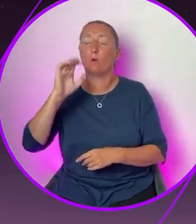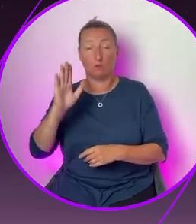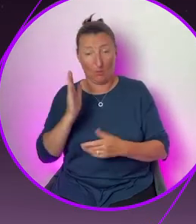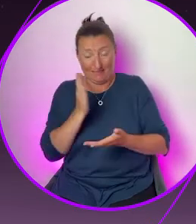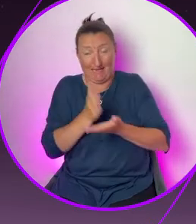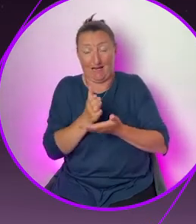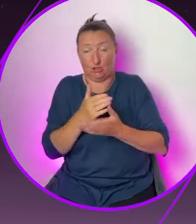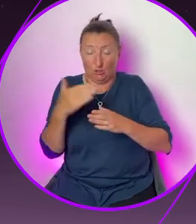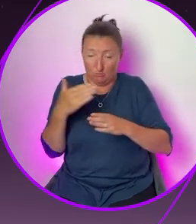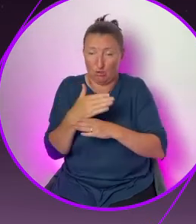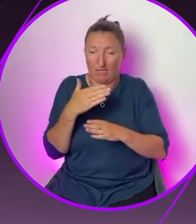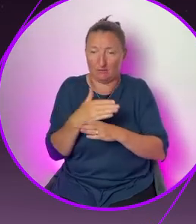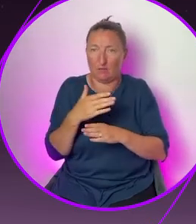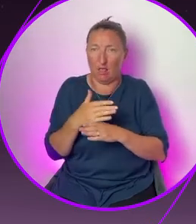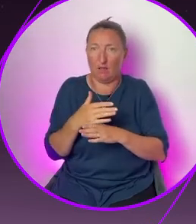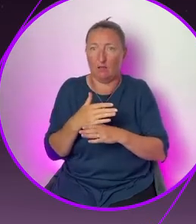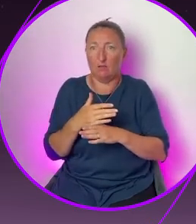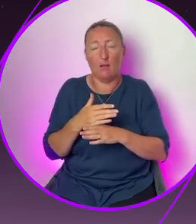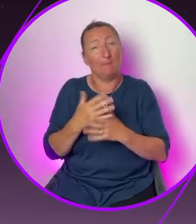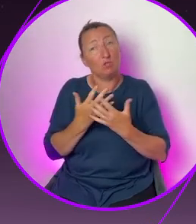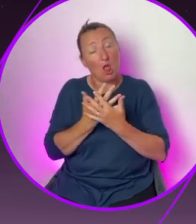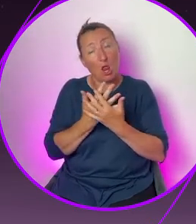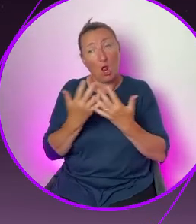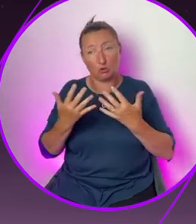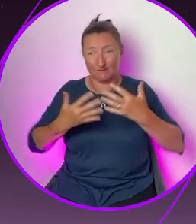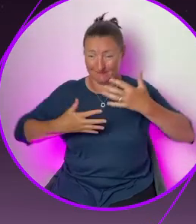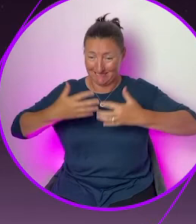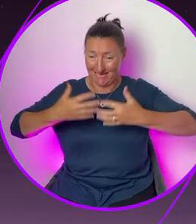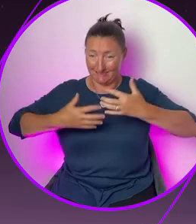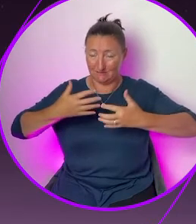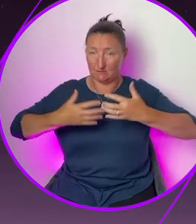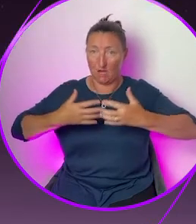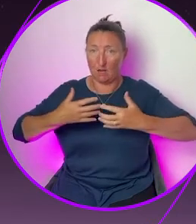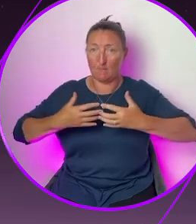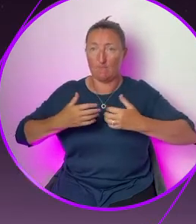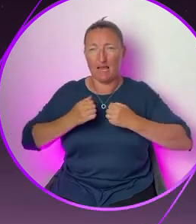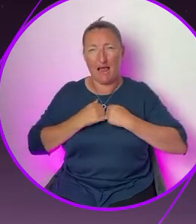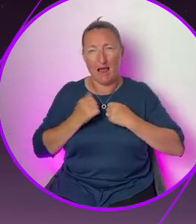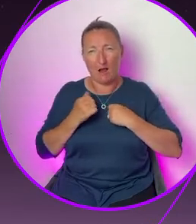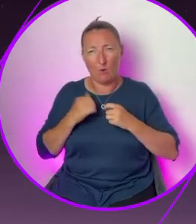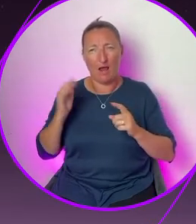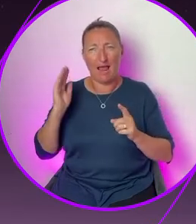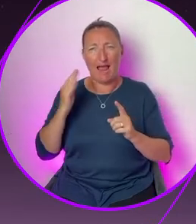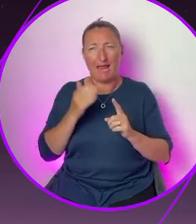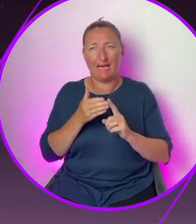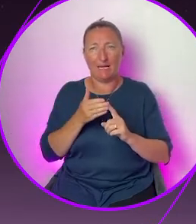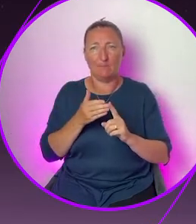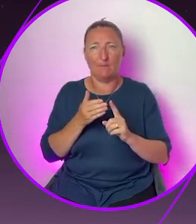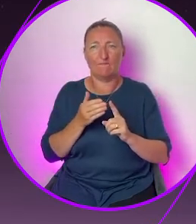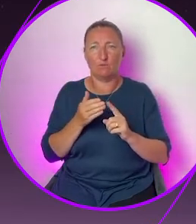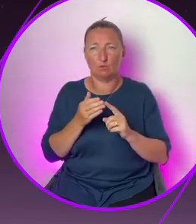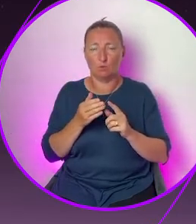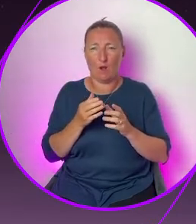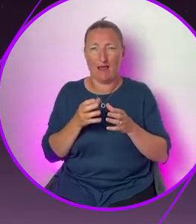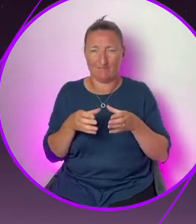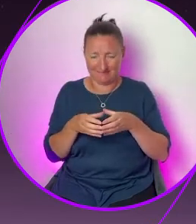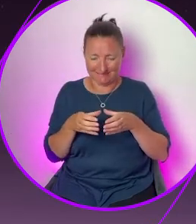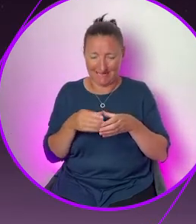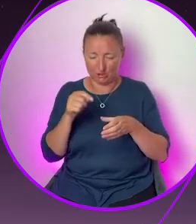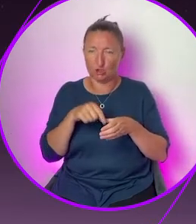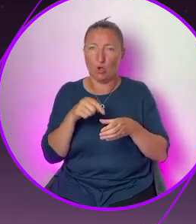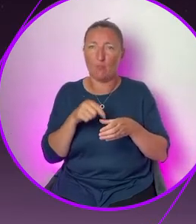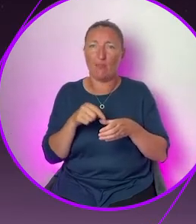data part is huge. So this, we had an ambition to do like a subsection on it, but then